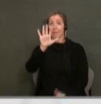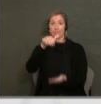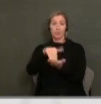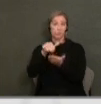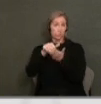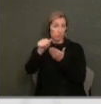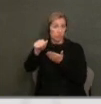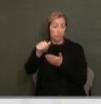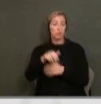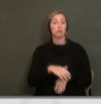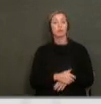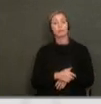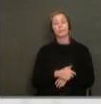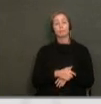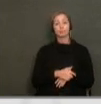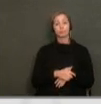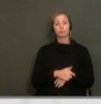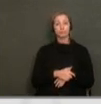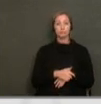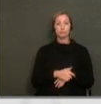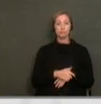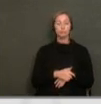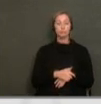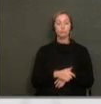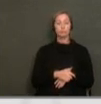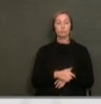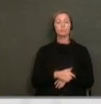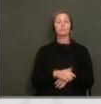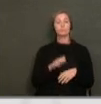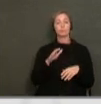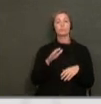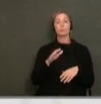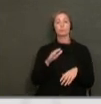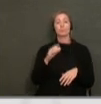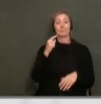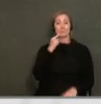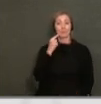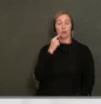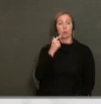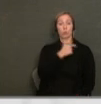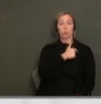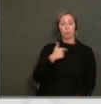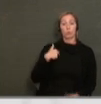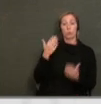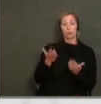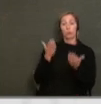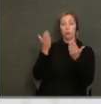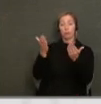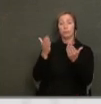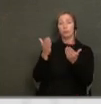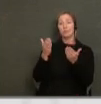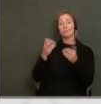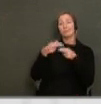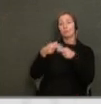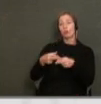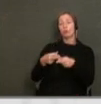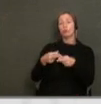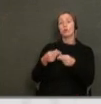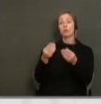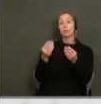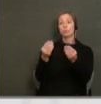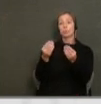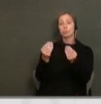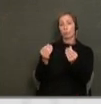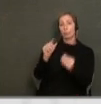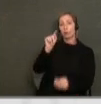$85,000. In addition to that, the City of San Antonio offers what we call a property tax freeze to